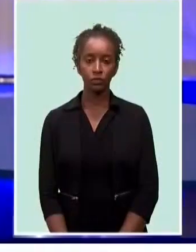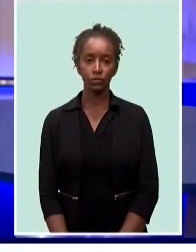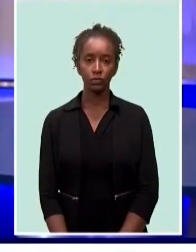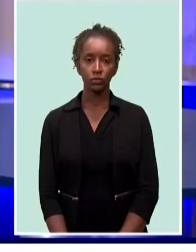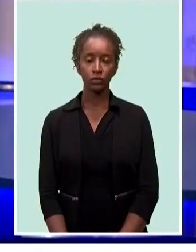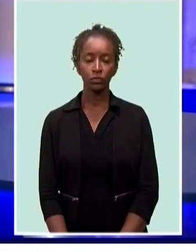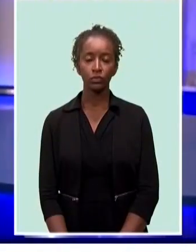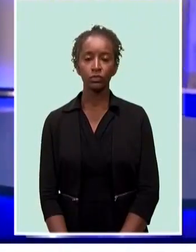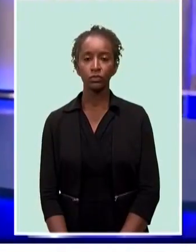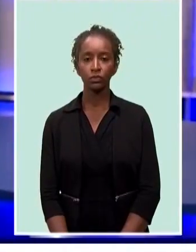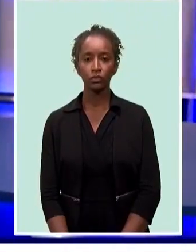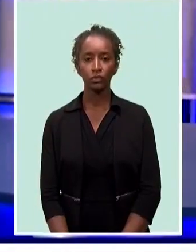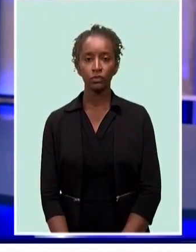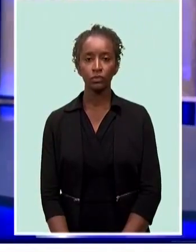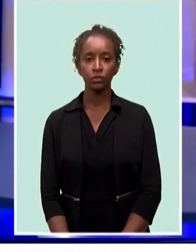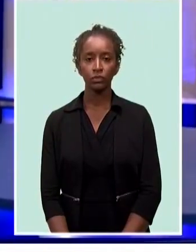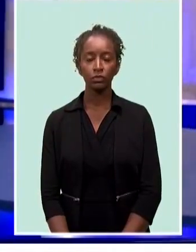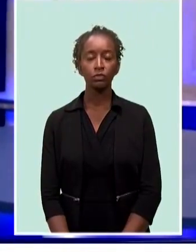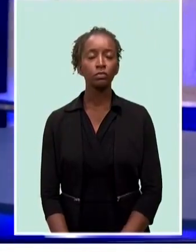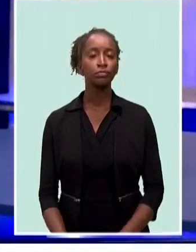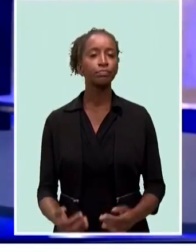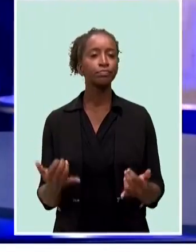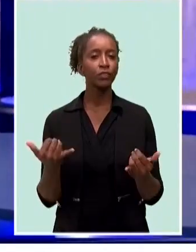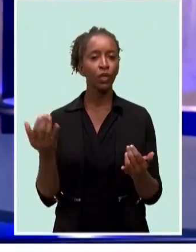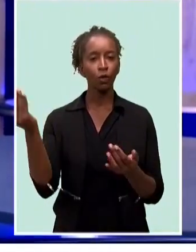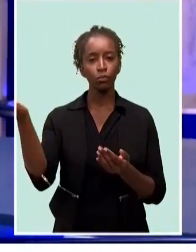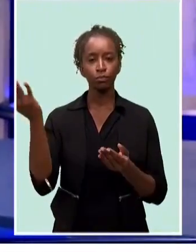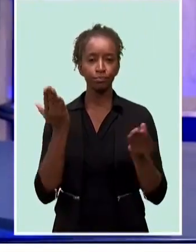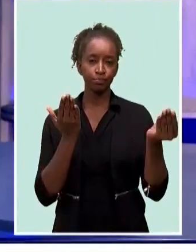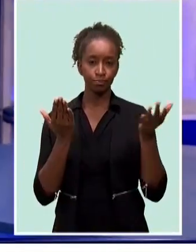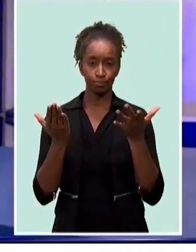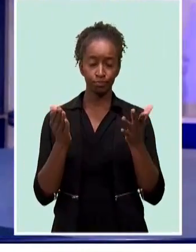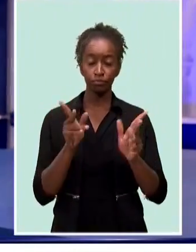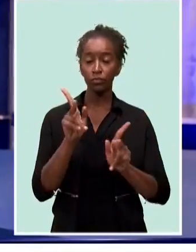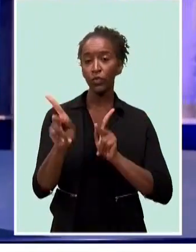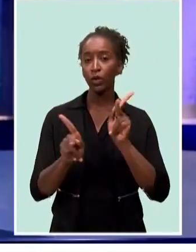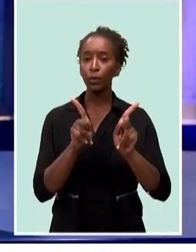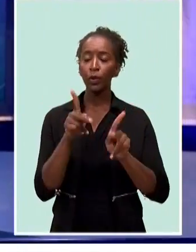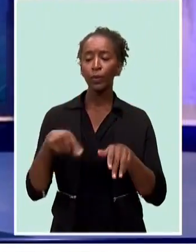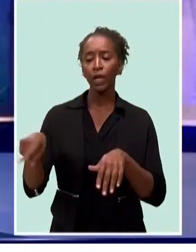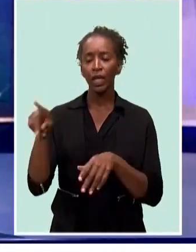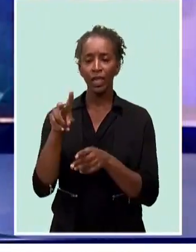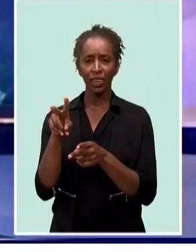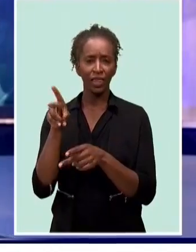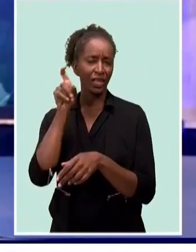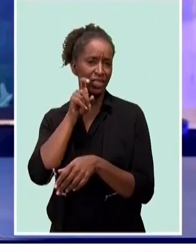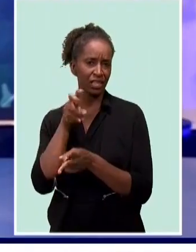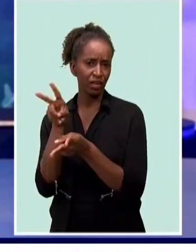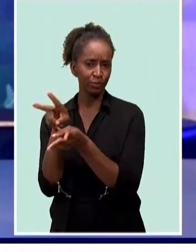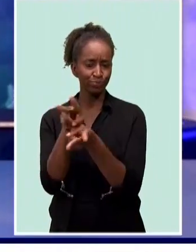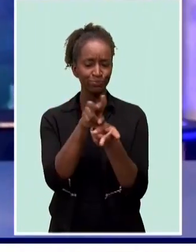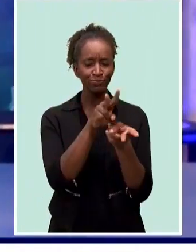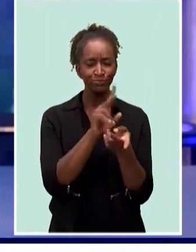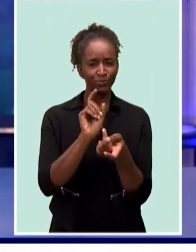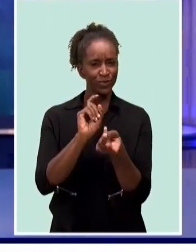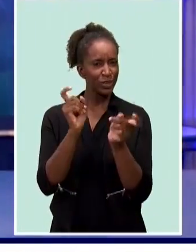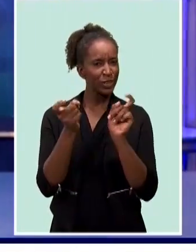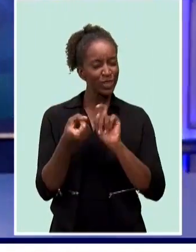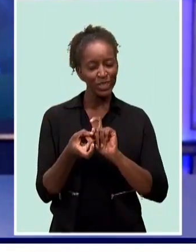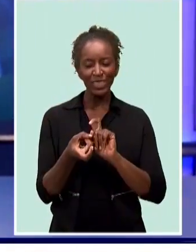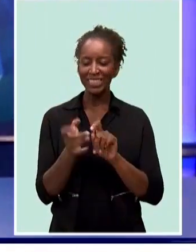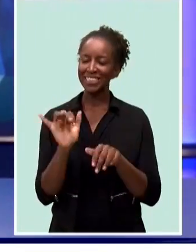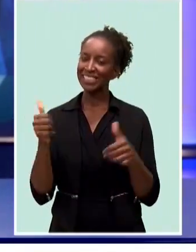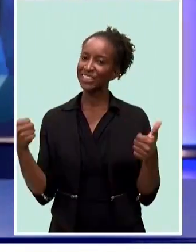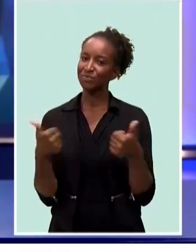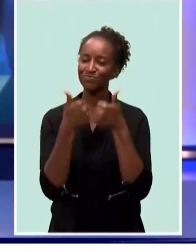And in our top story tonight, we are hearing that changing the sexual behavior of Barbadians remains the biggest challenge for the Ministry